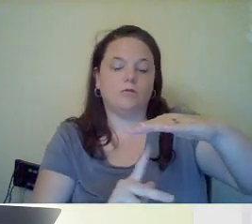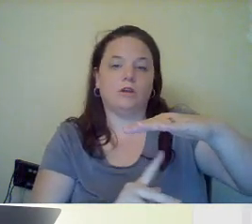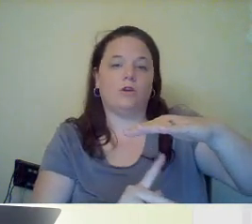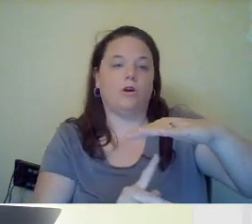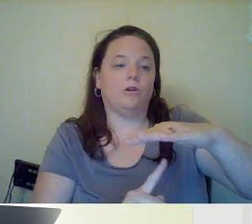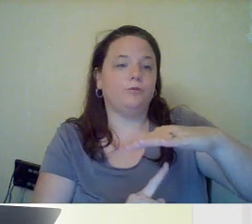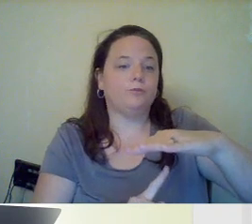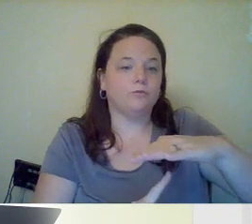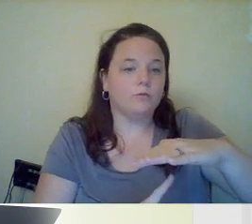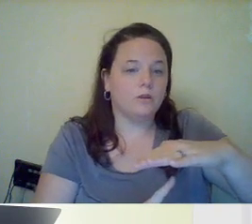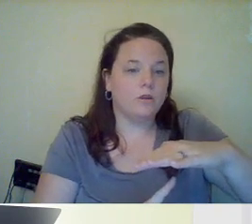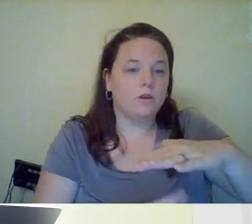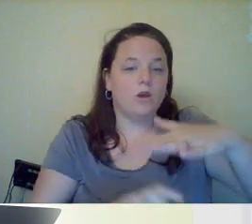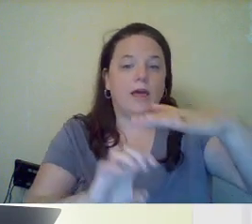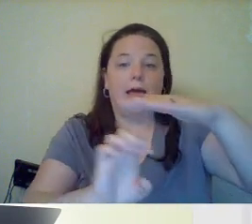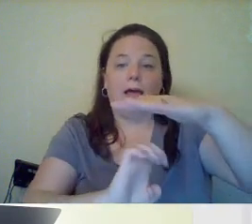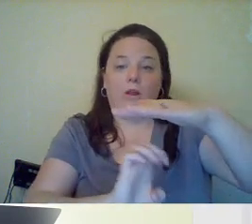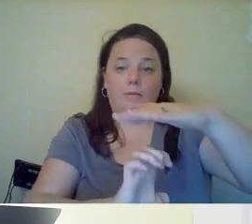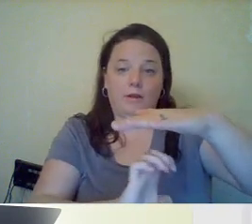school. Kindergarten.